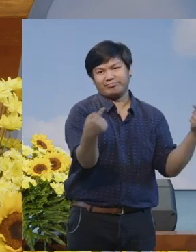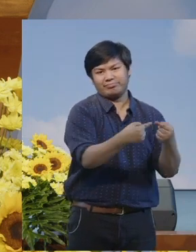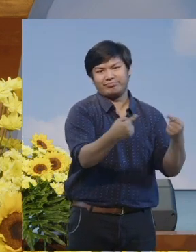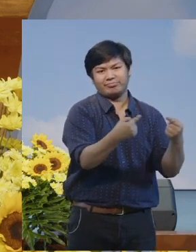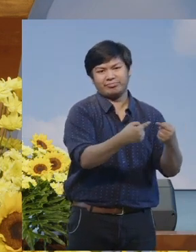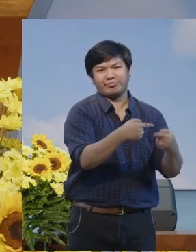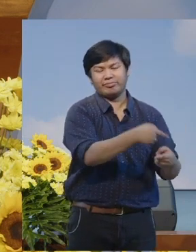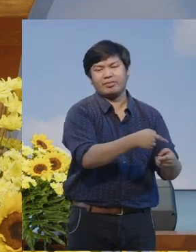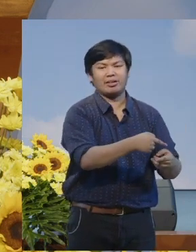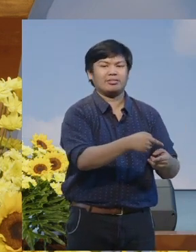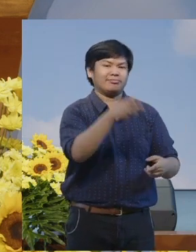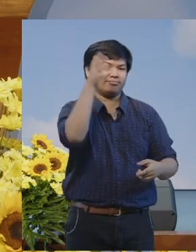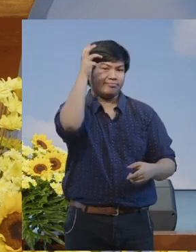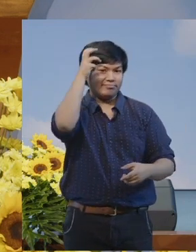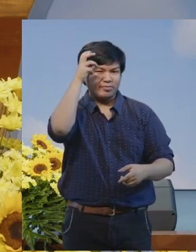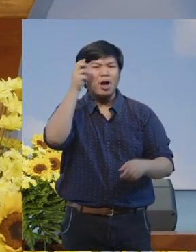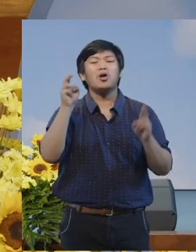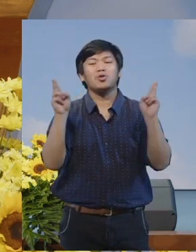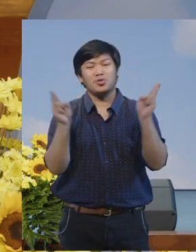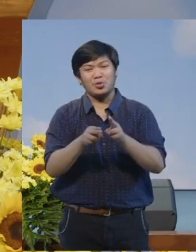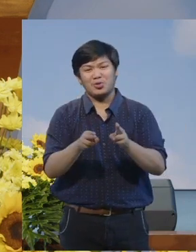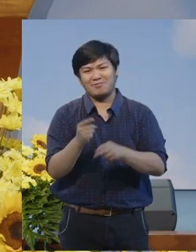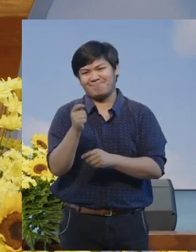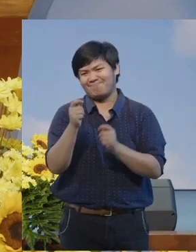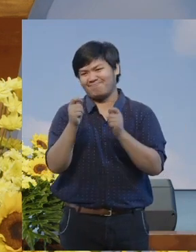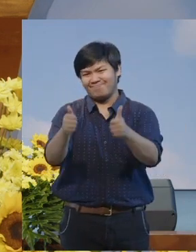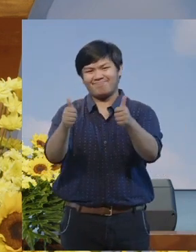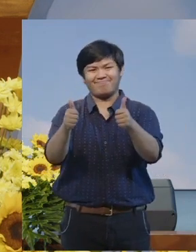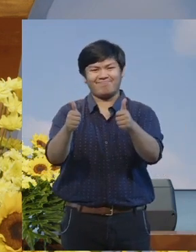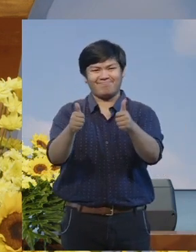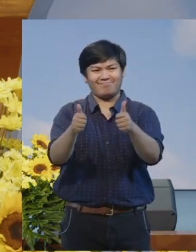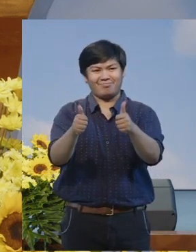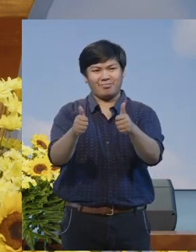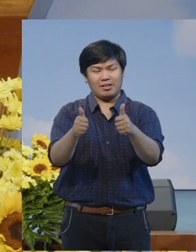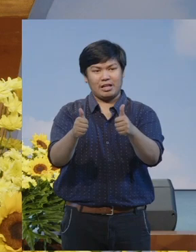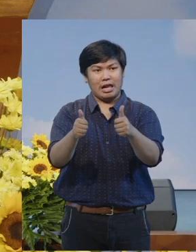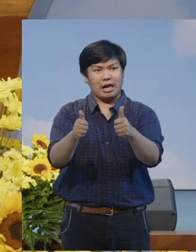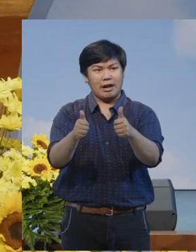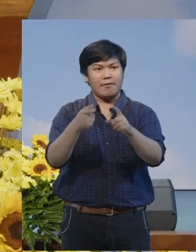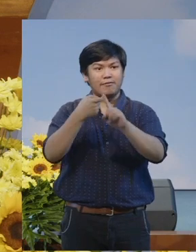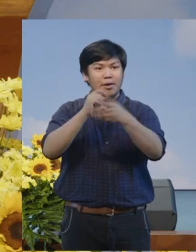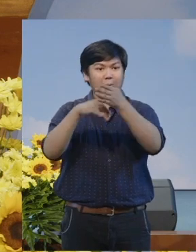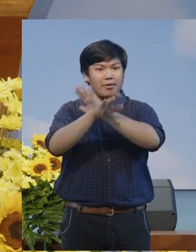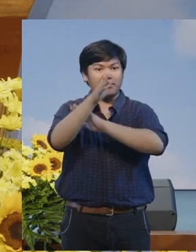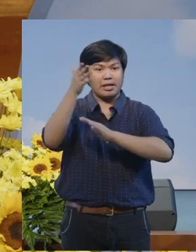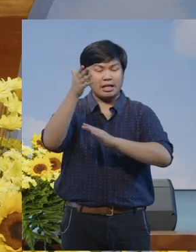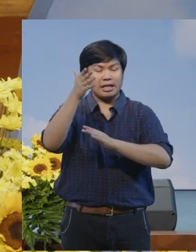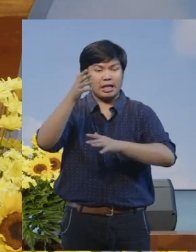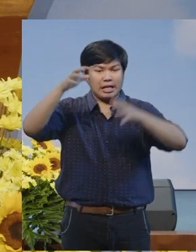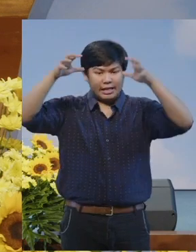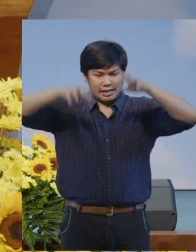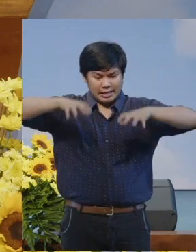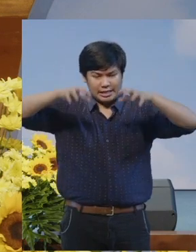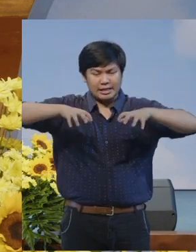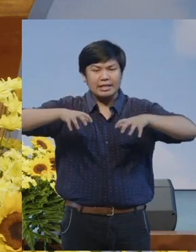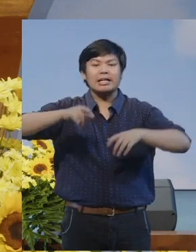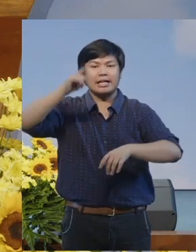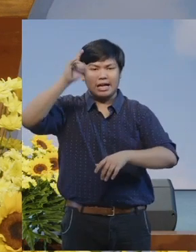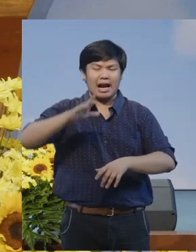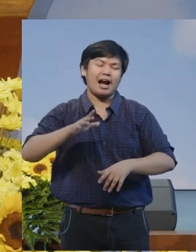lang. Isang ganun. May apoy na galing sa langit at silang lahat ay